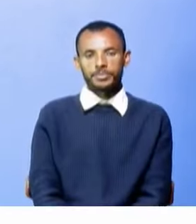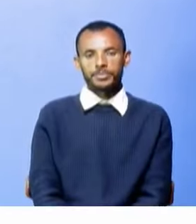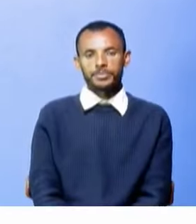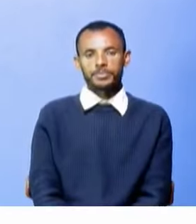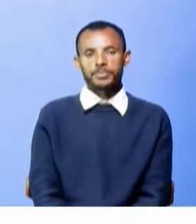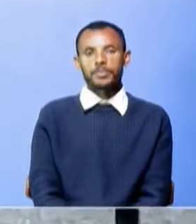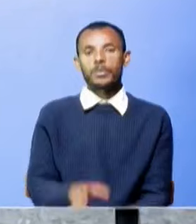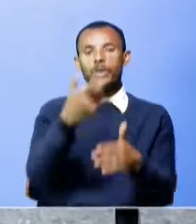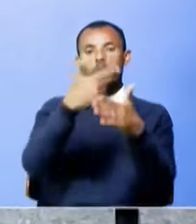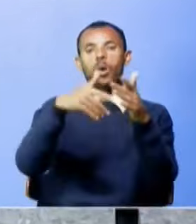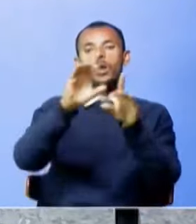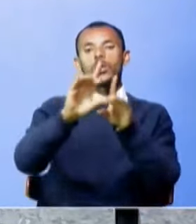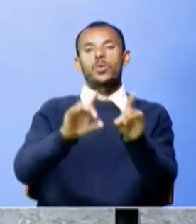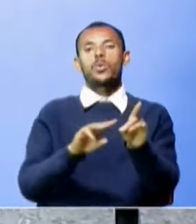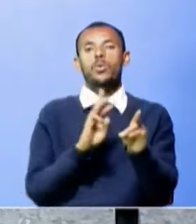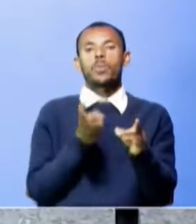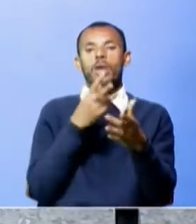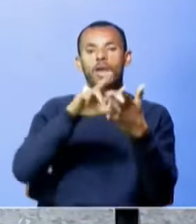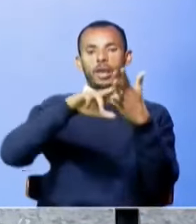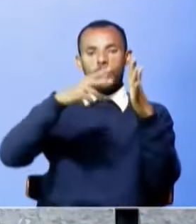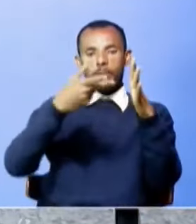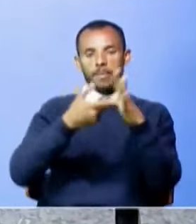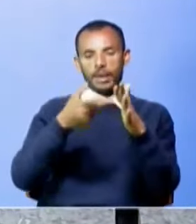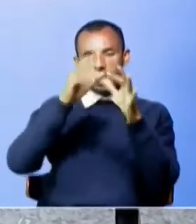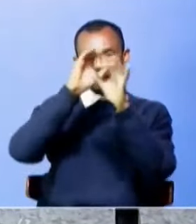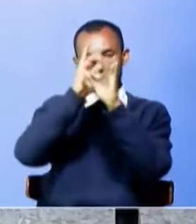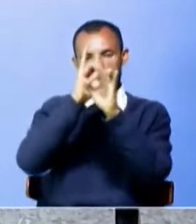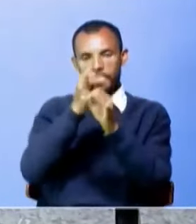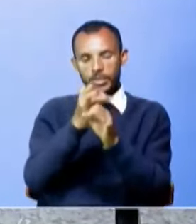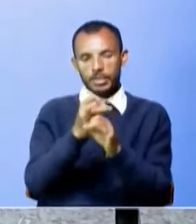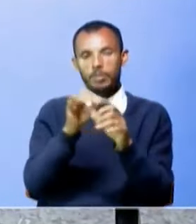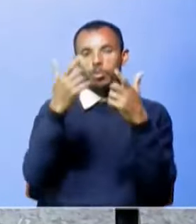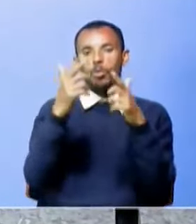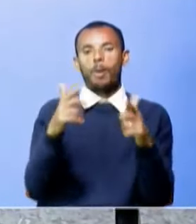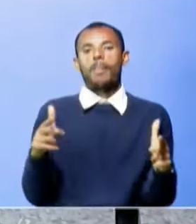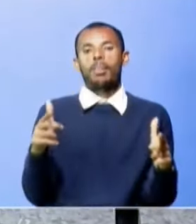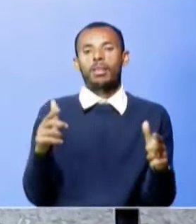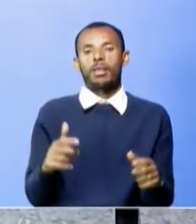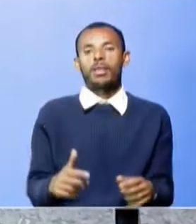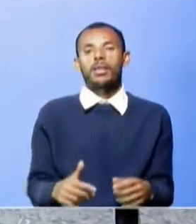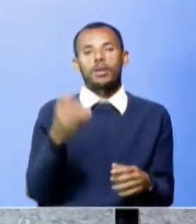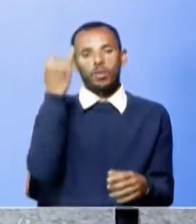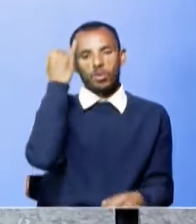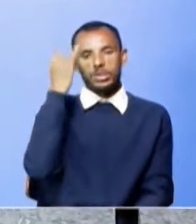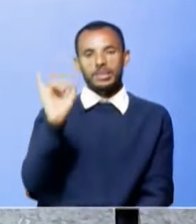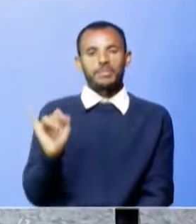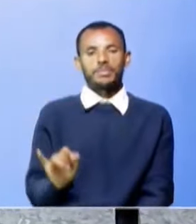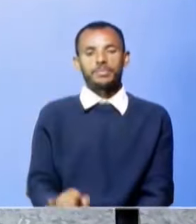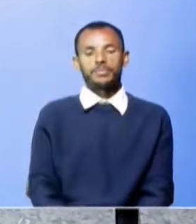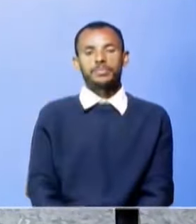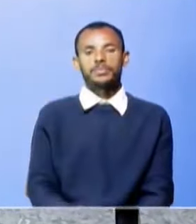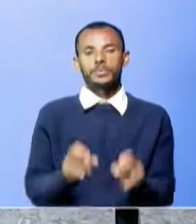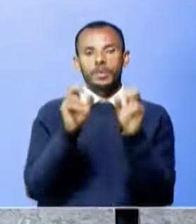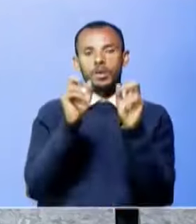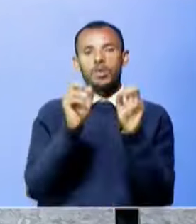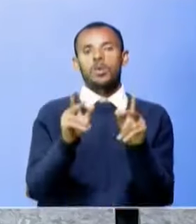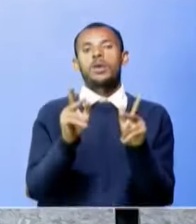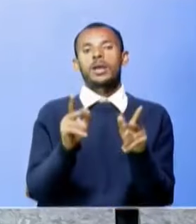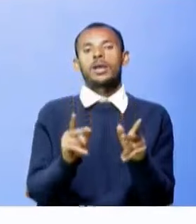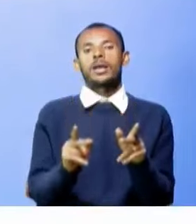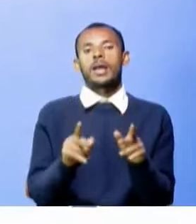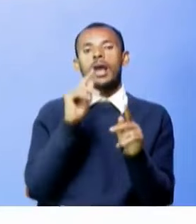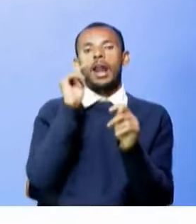So what do we mean by experiment in probability concept? Okay, so